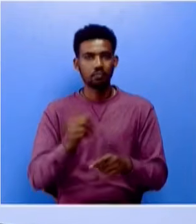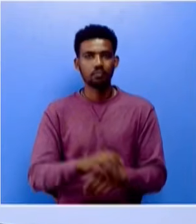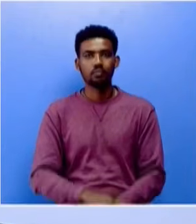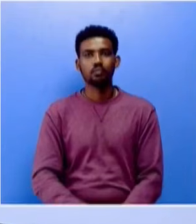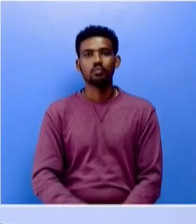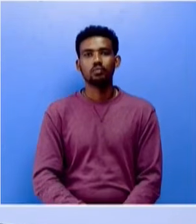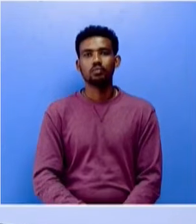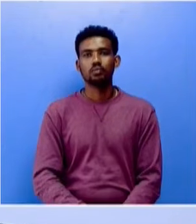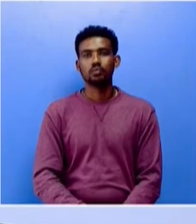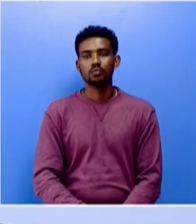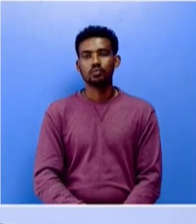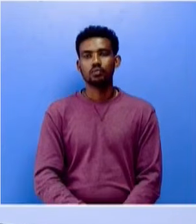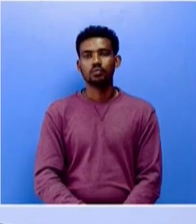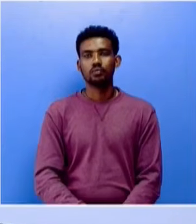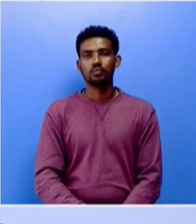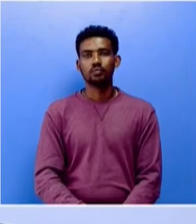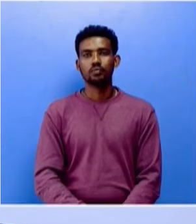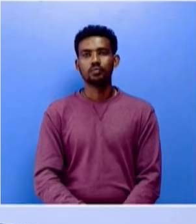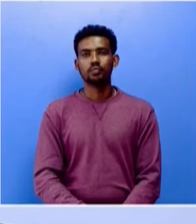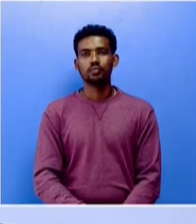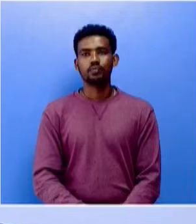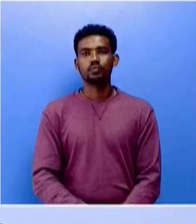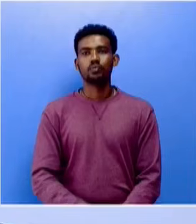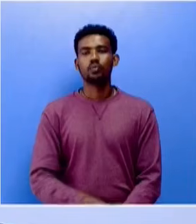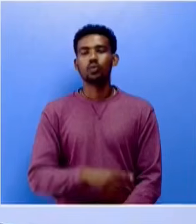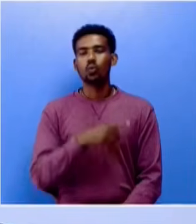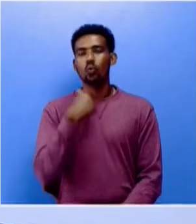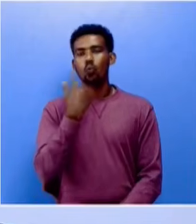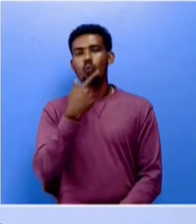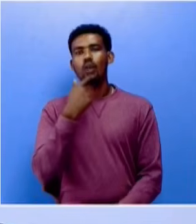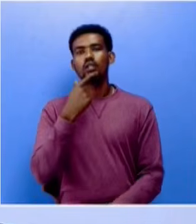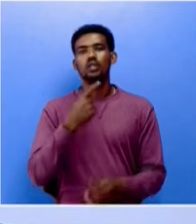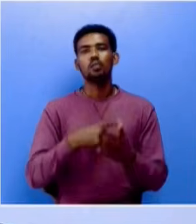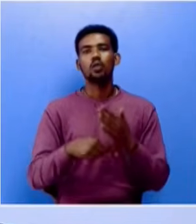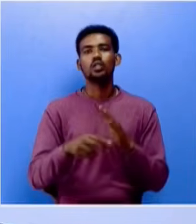Okay, what about it is interrogative form?